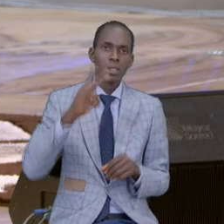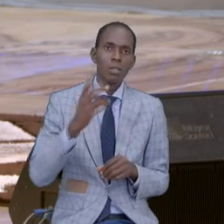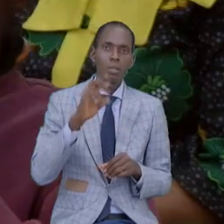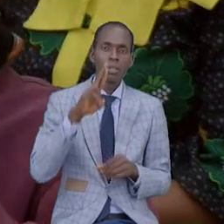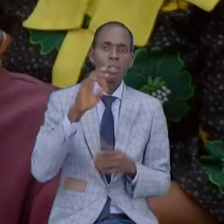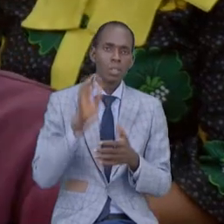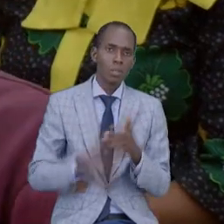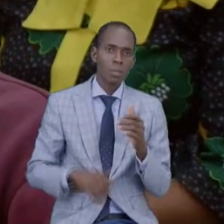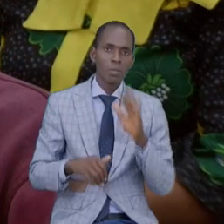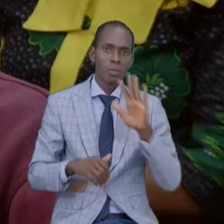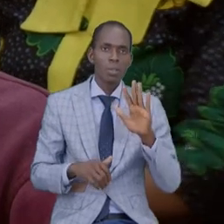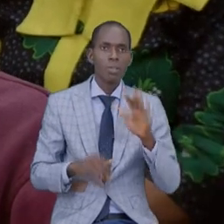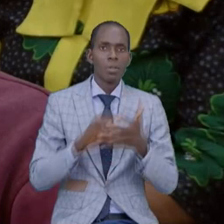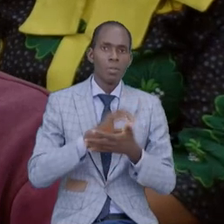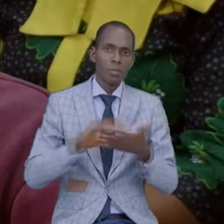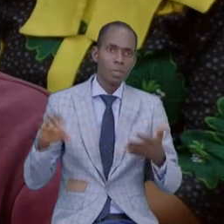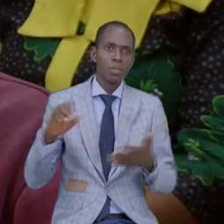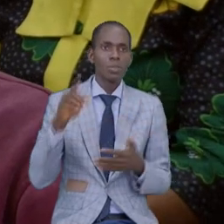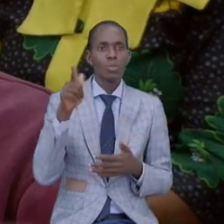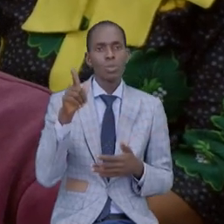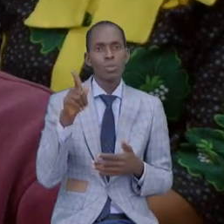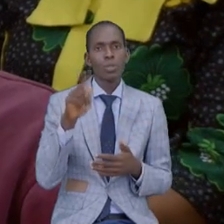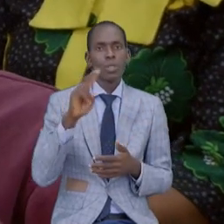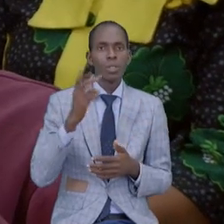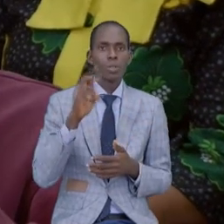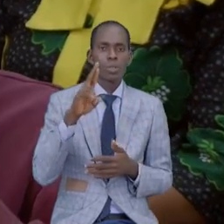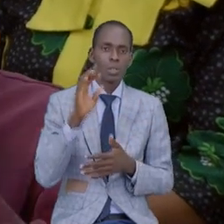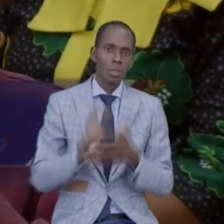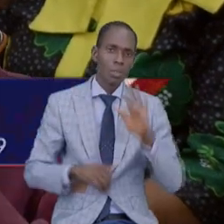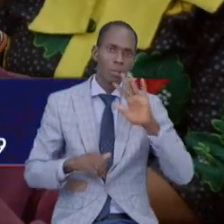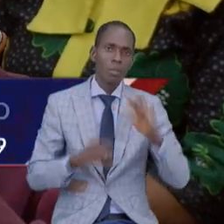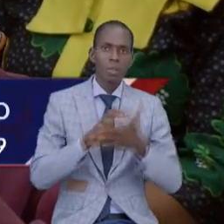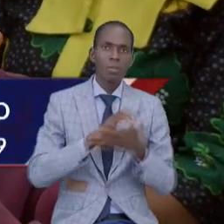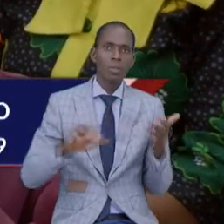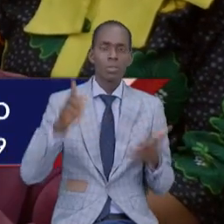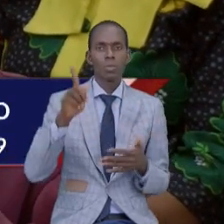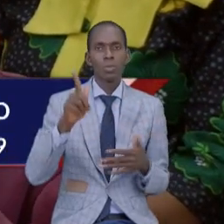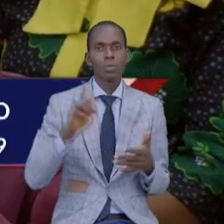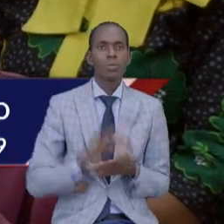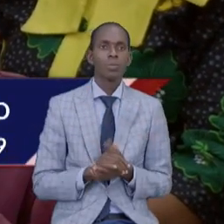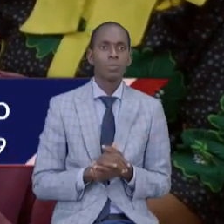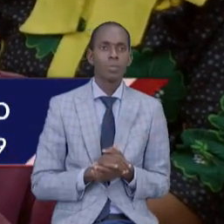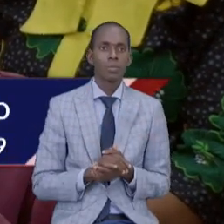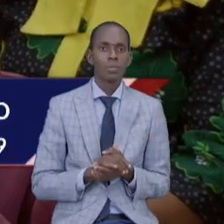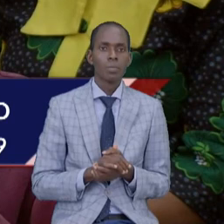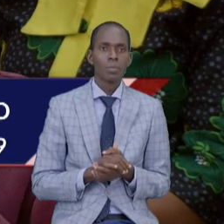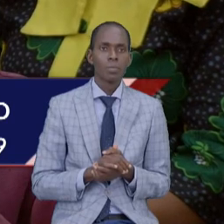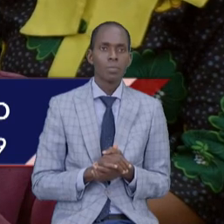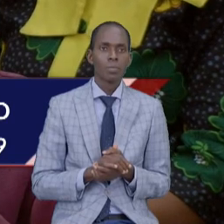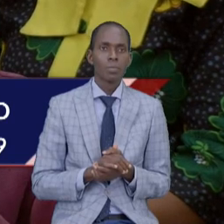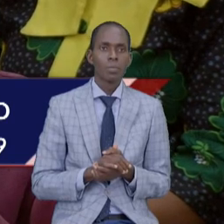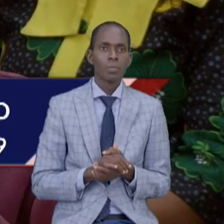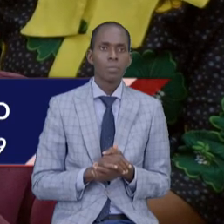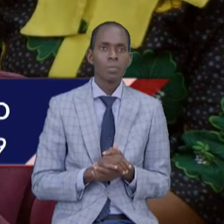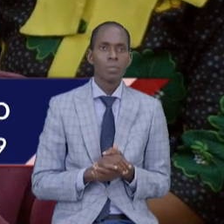chapter 5, reading from verse 21. 2 Corinthians chapter 5, verse